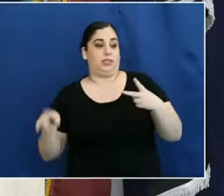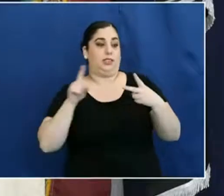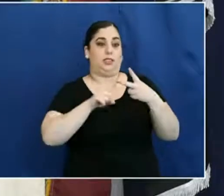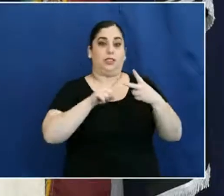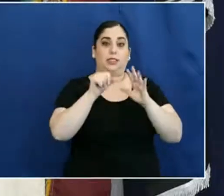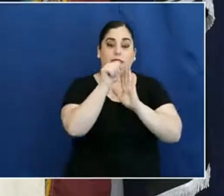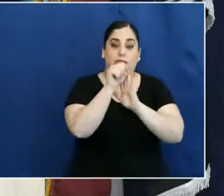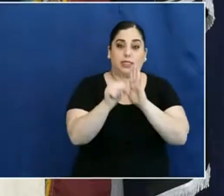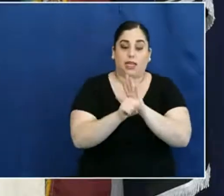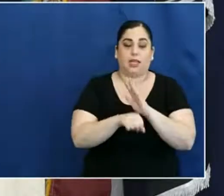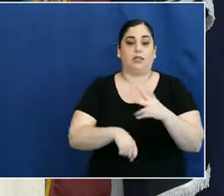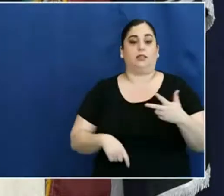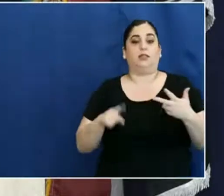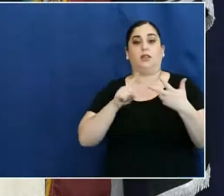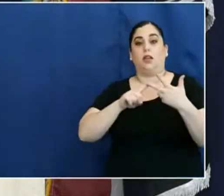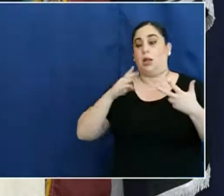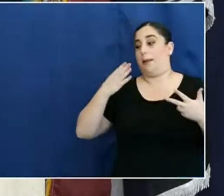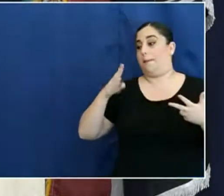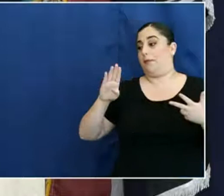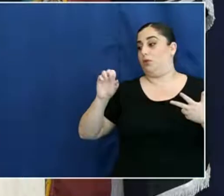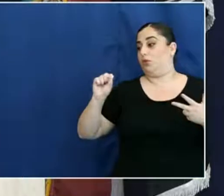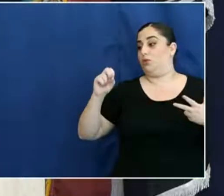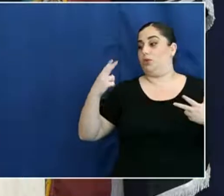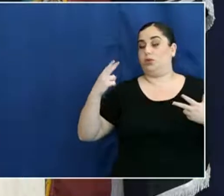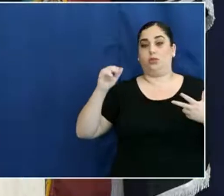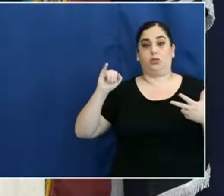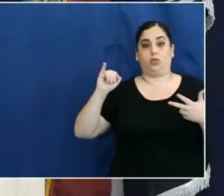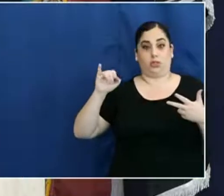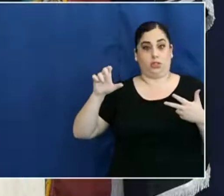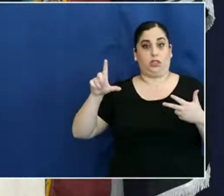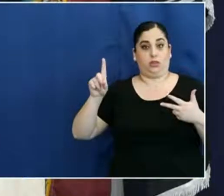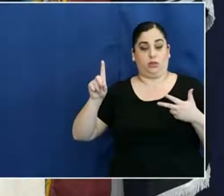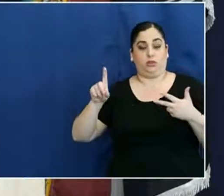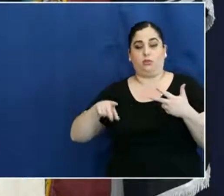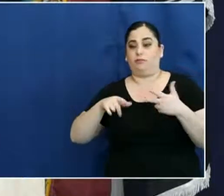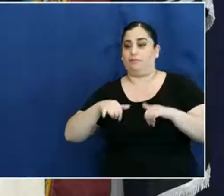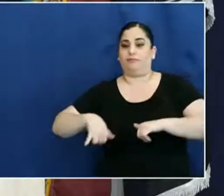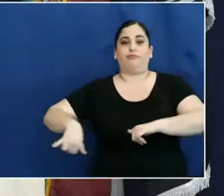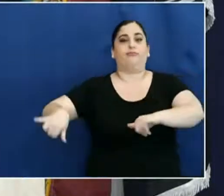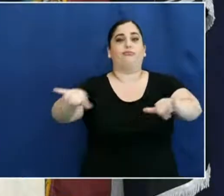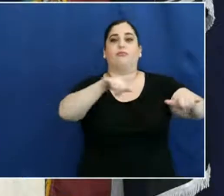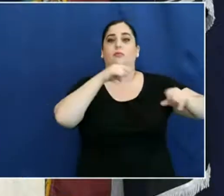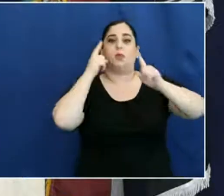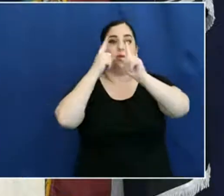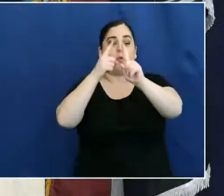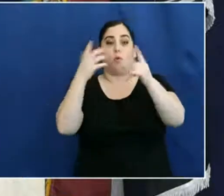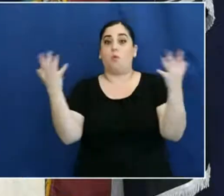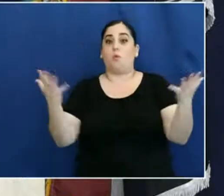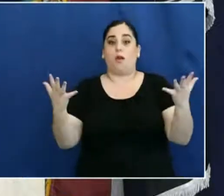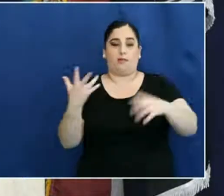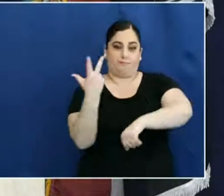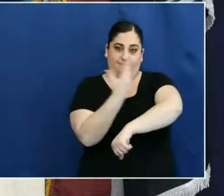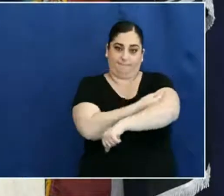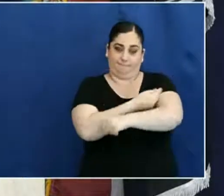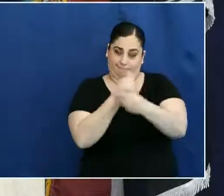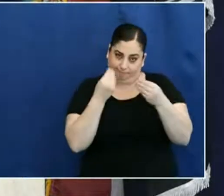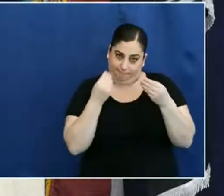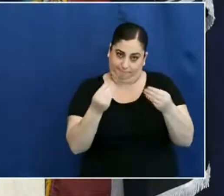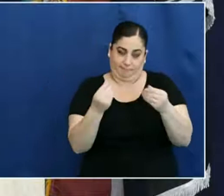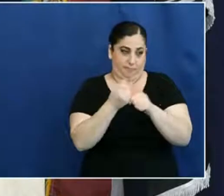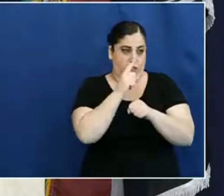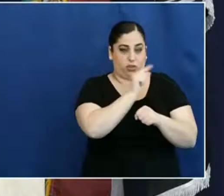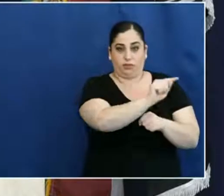Shield. And I think we have an arrangement now that is working well. And so I just think there